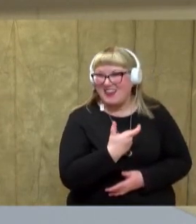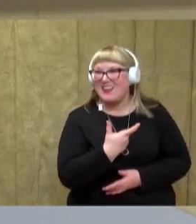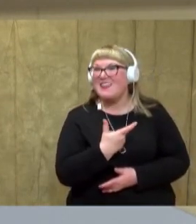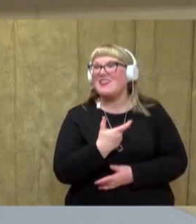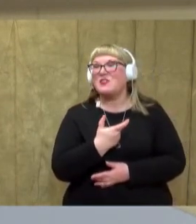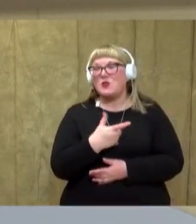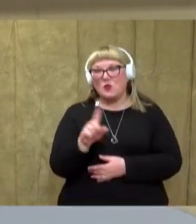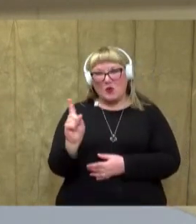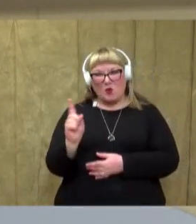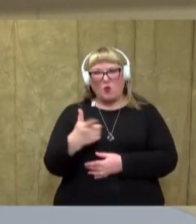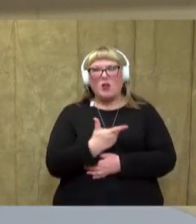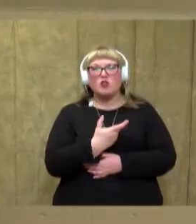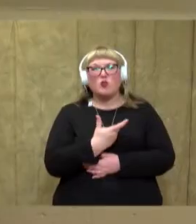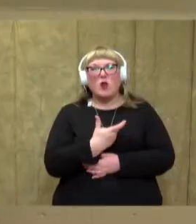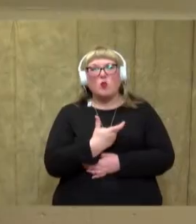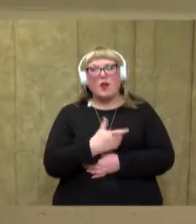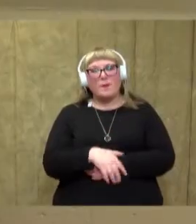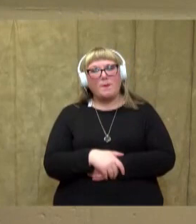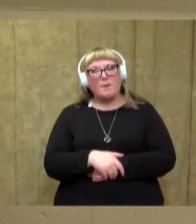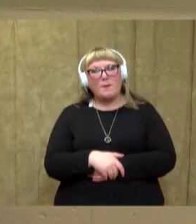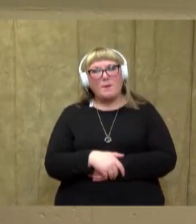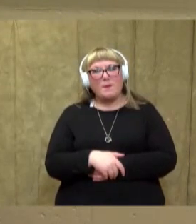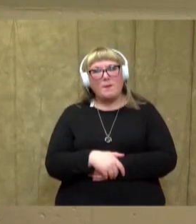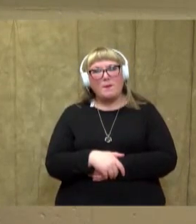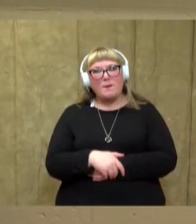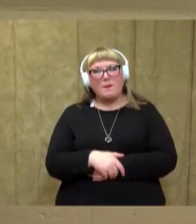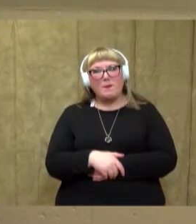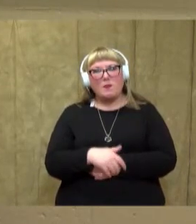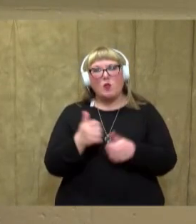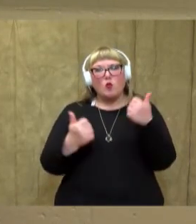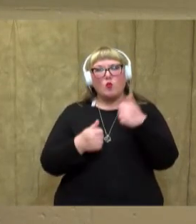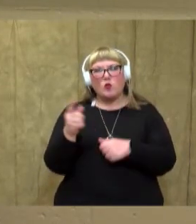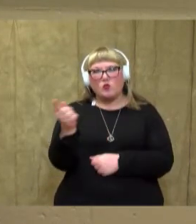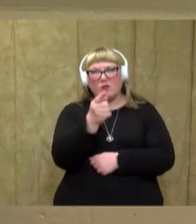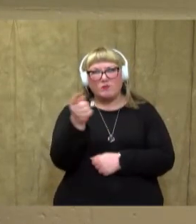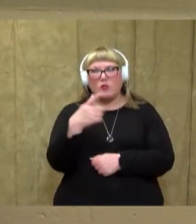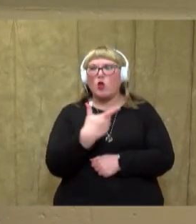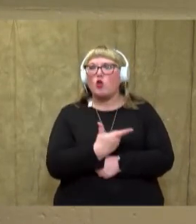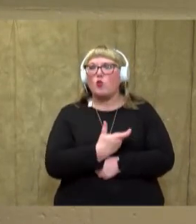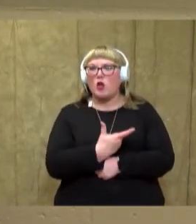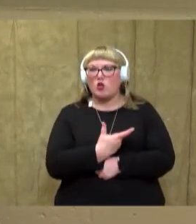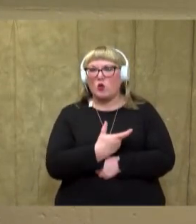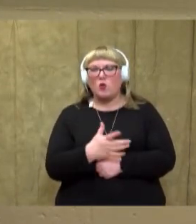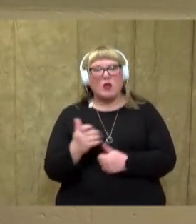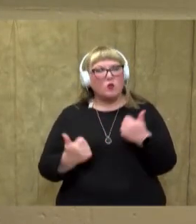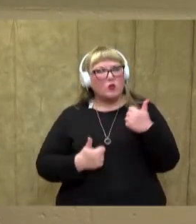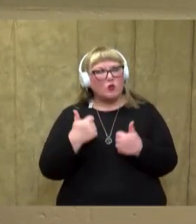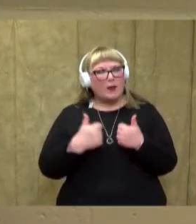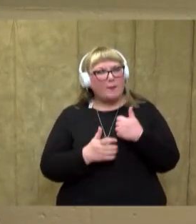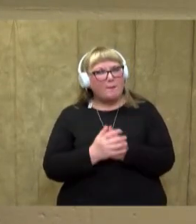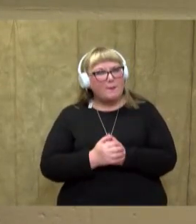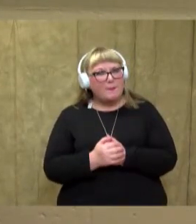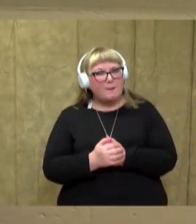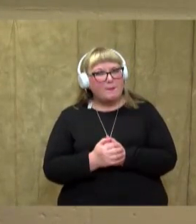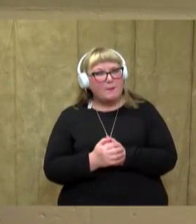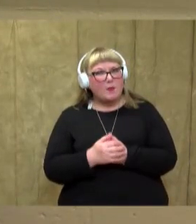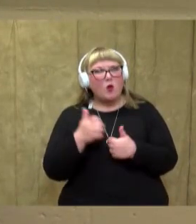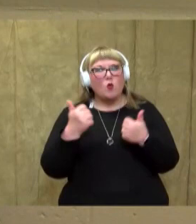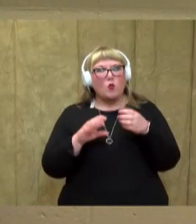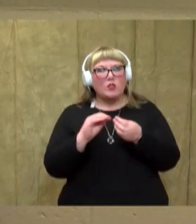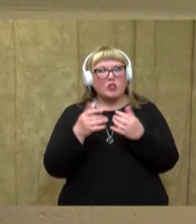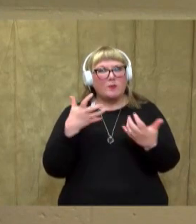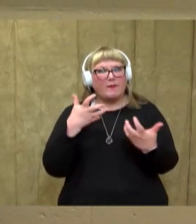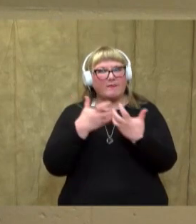21. Where is 21? Which one of these numbers is 21? Which number fits in